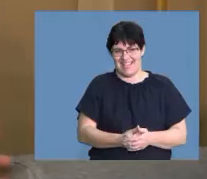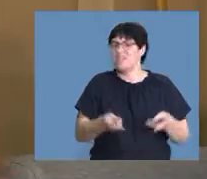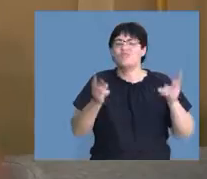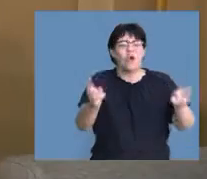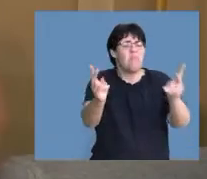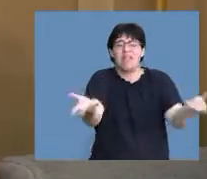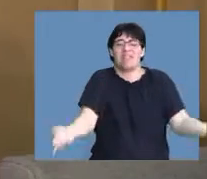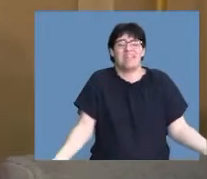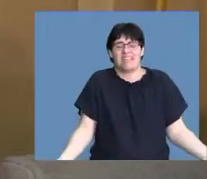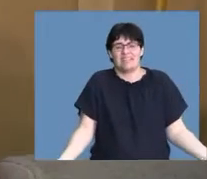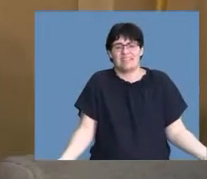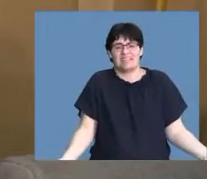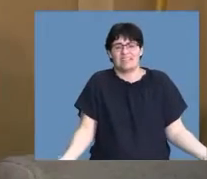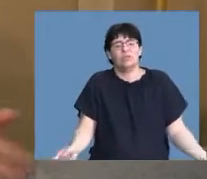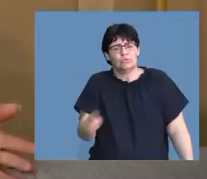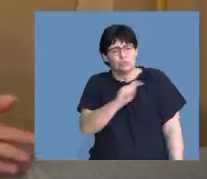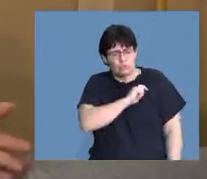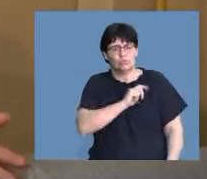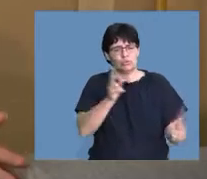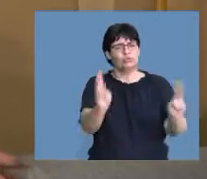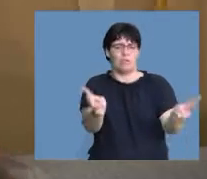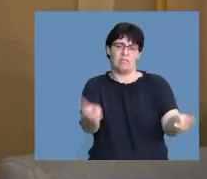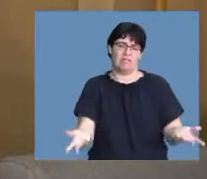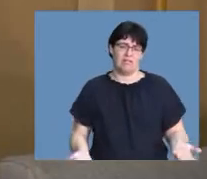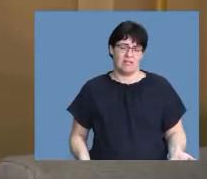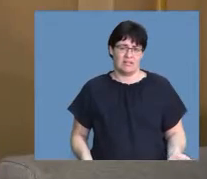normal. Serious? It's normal.